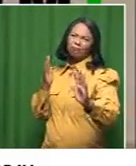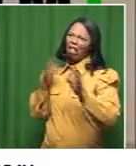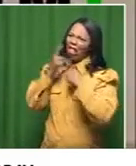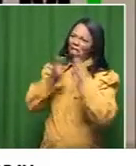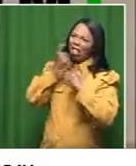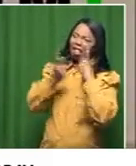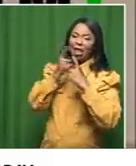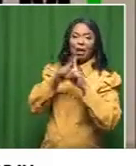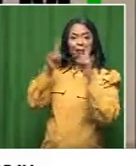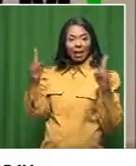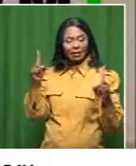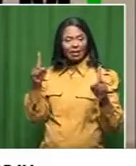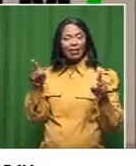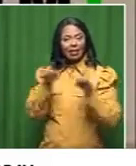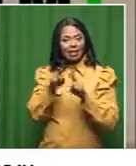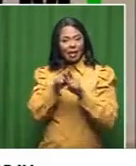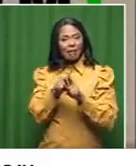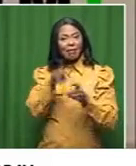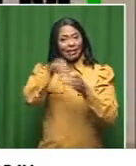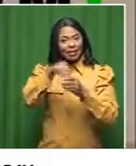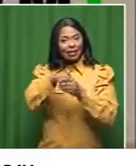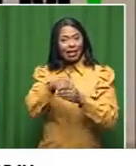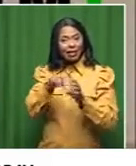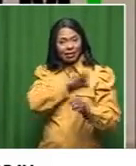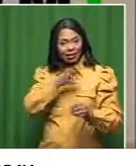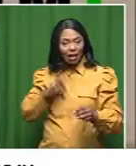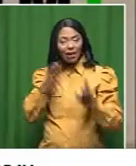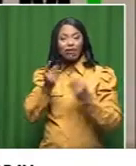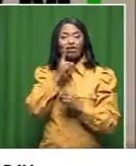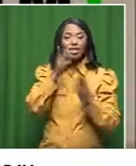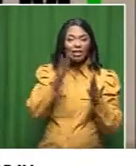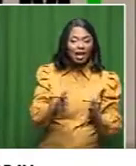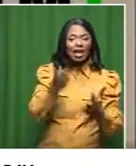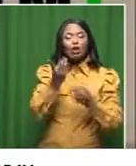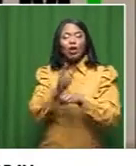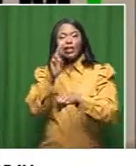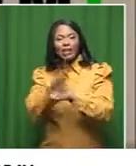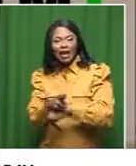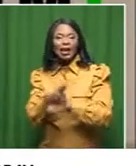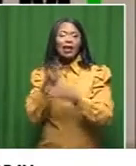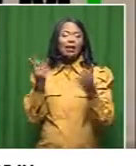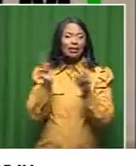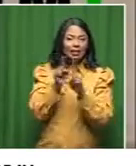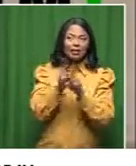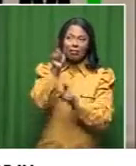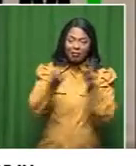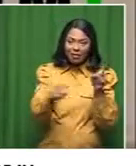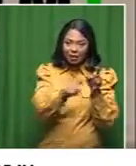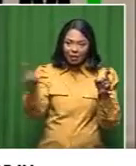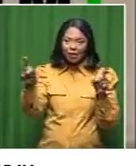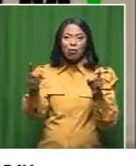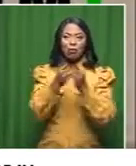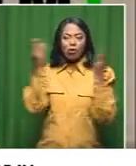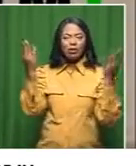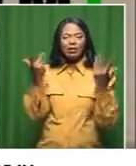same basket, we have doctors, we have nurses, we have teachers, and all those people right now, definitely we're lacking